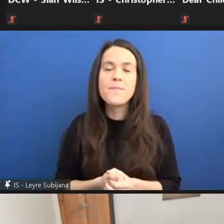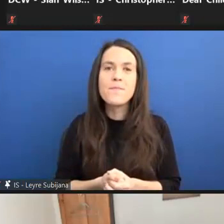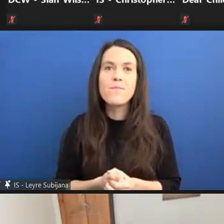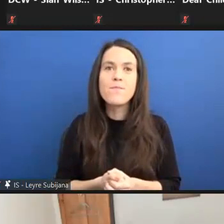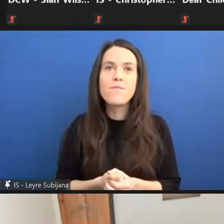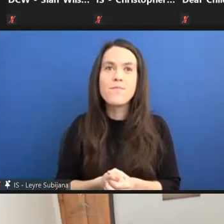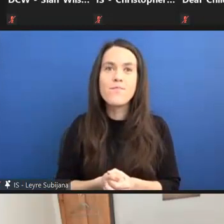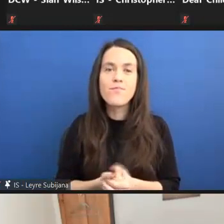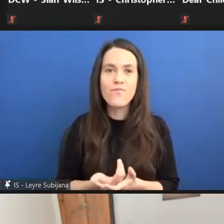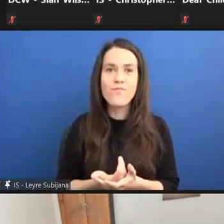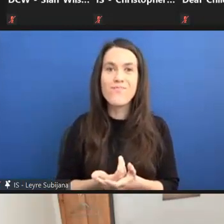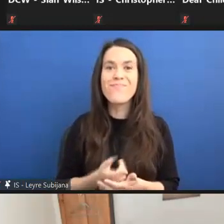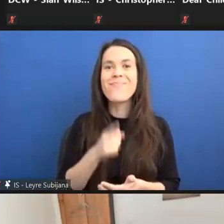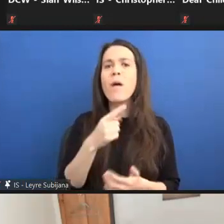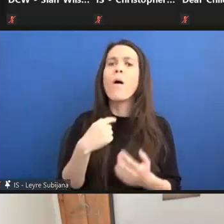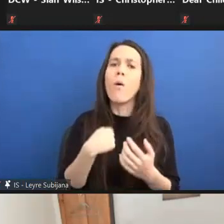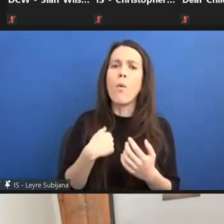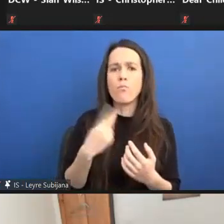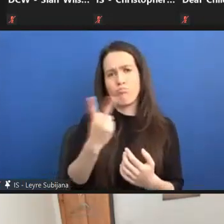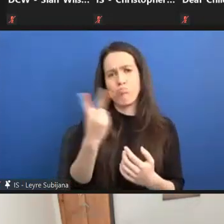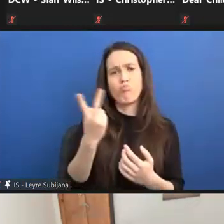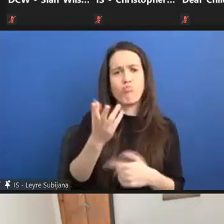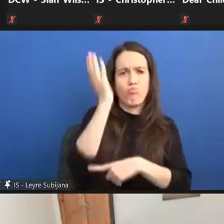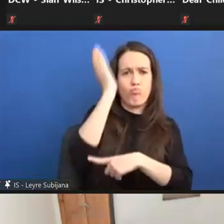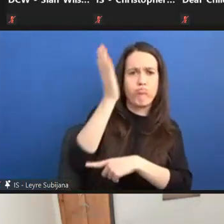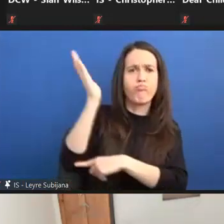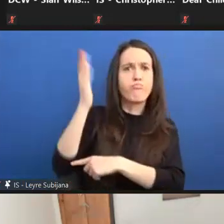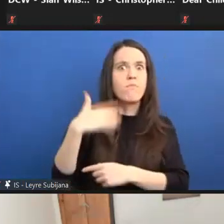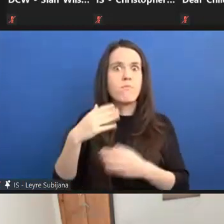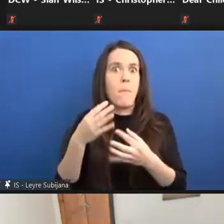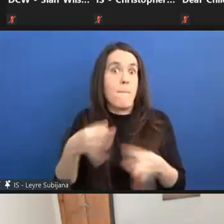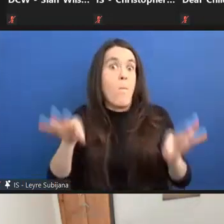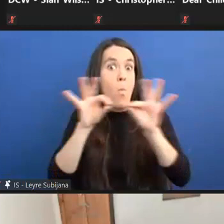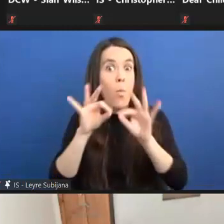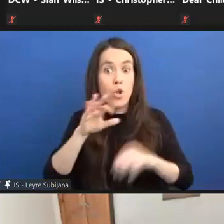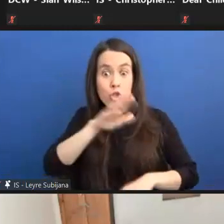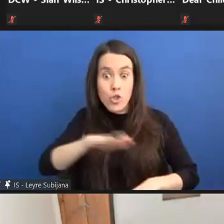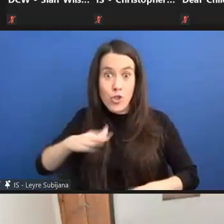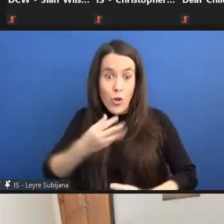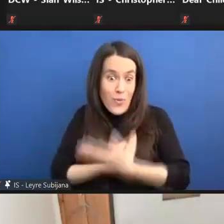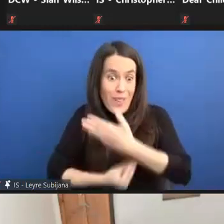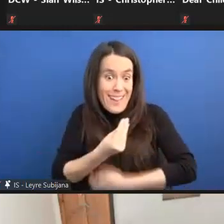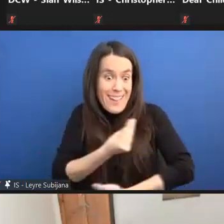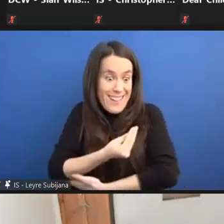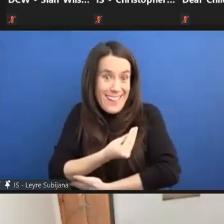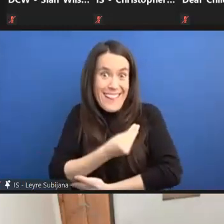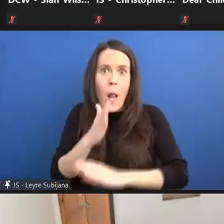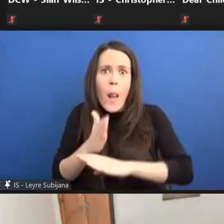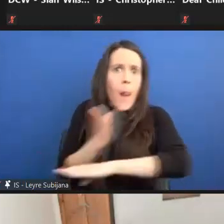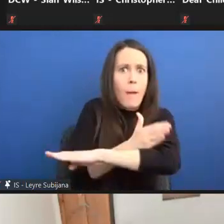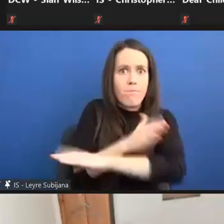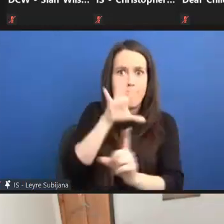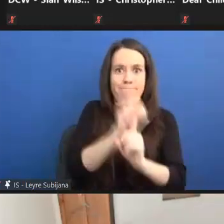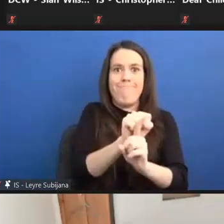When you've obviously both of you have talked about early diagnosis and how important that is. I think,